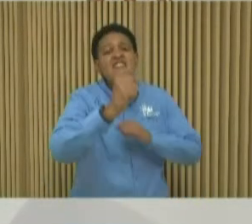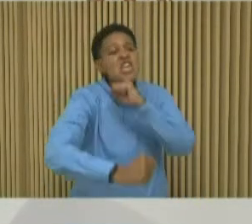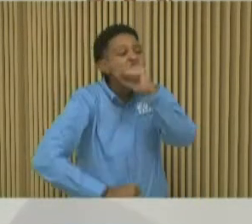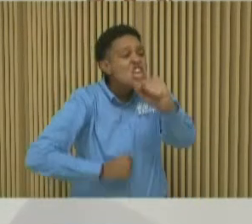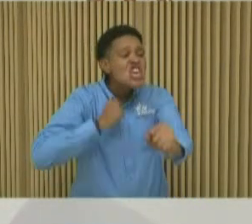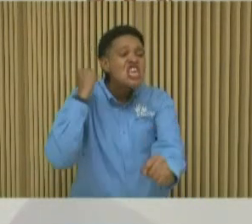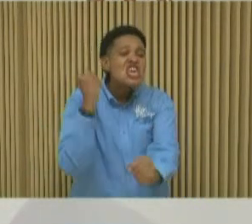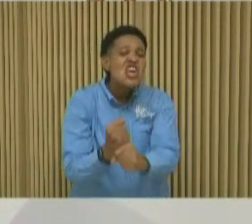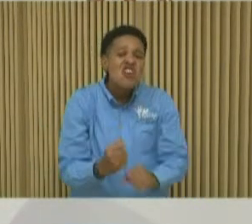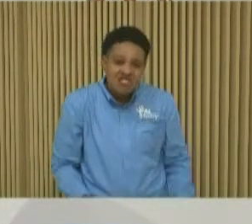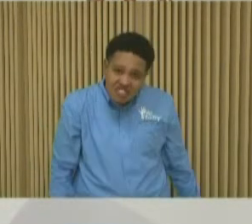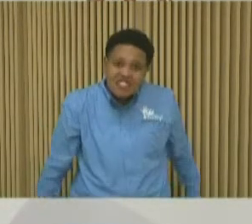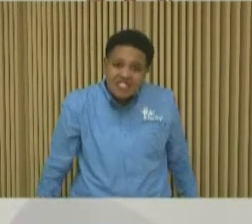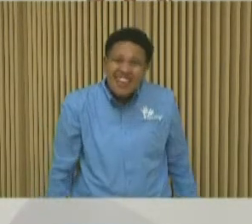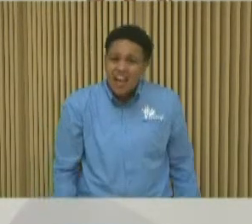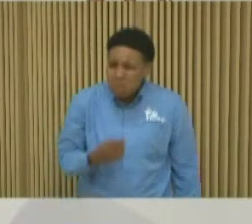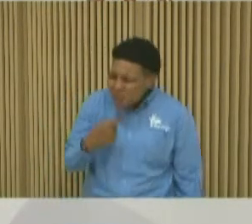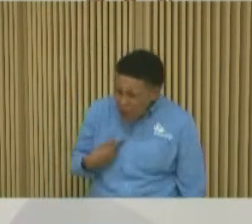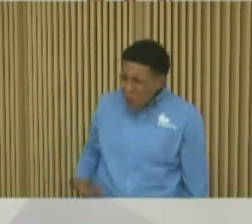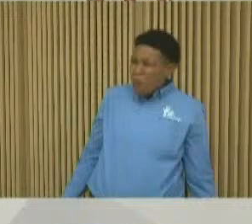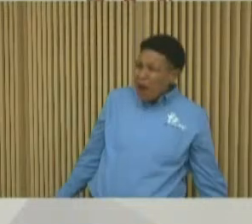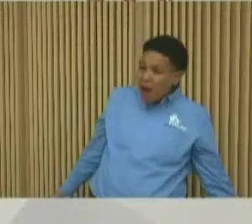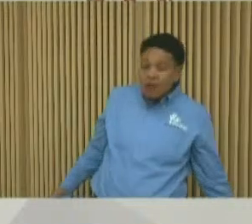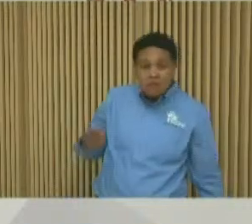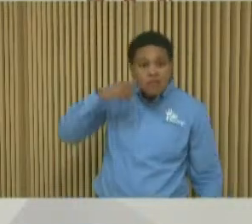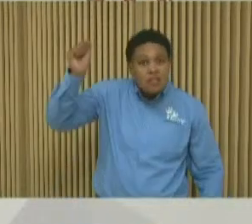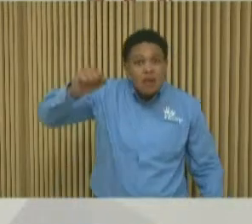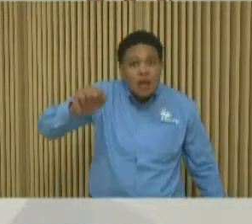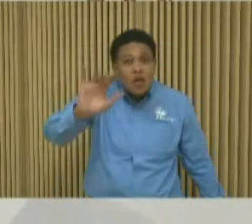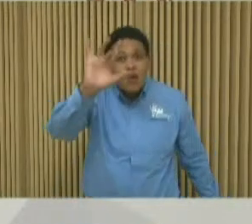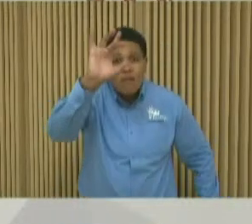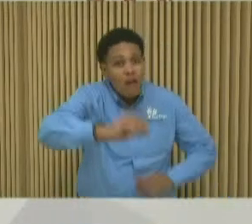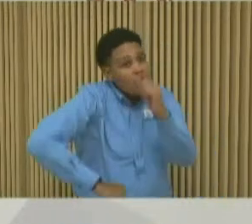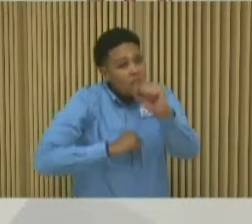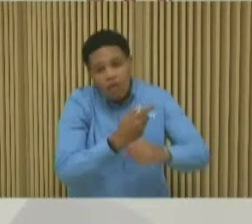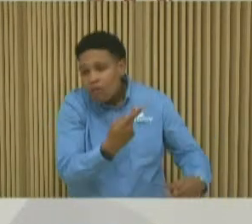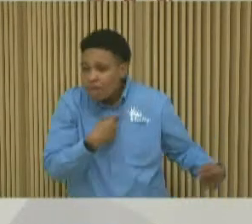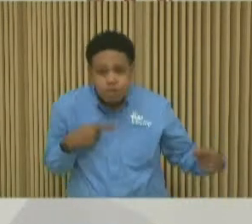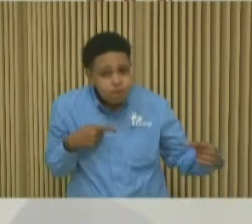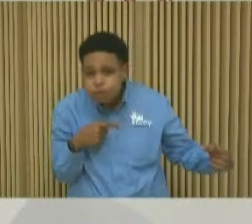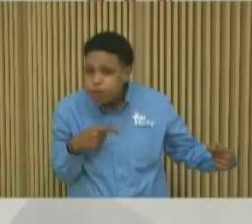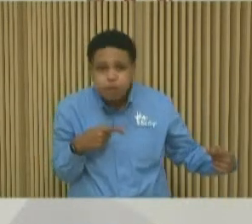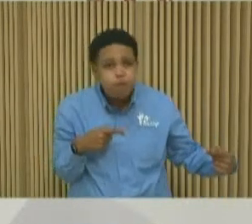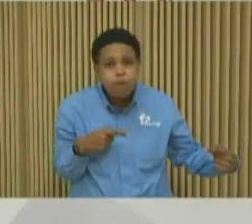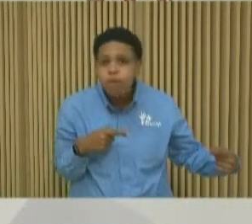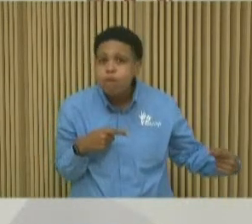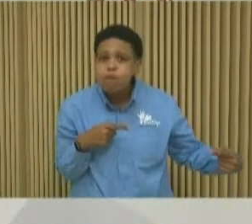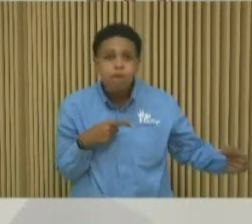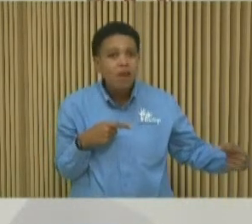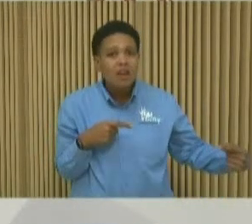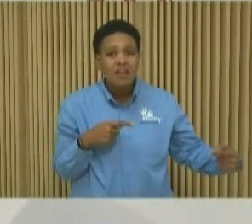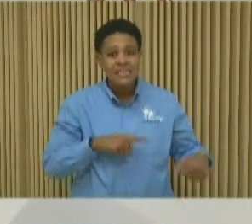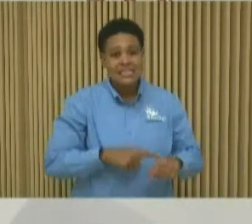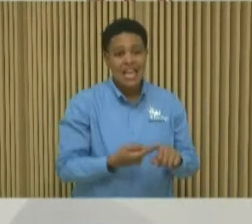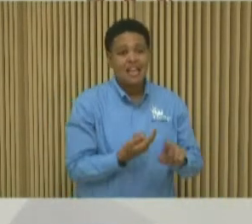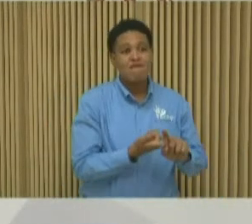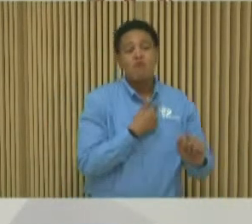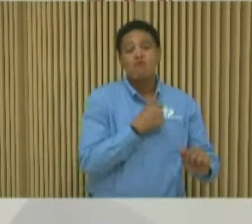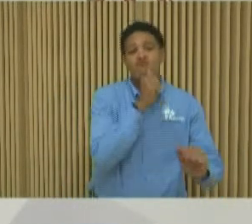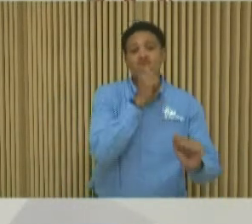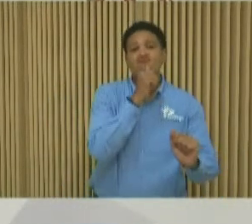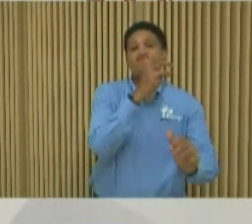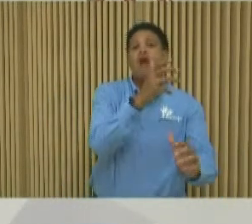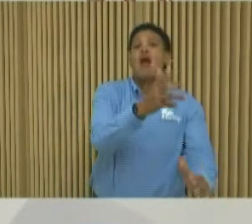years. Wow. I said, what? And they said, yes, 25 years. It started from our